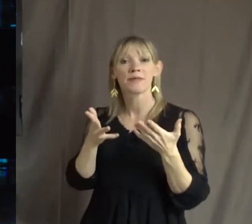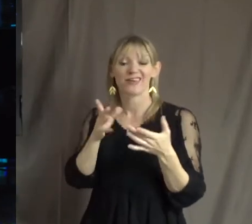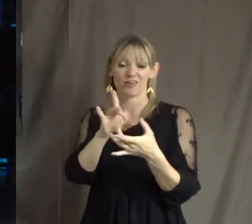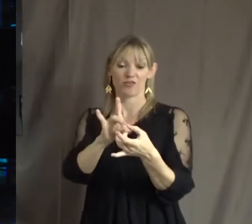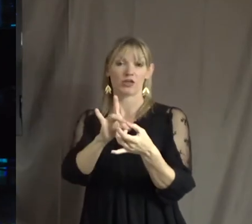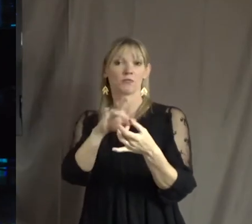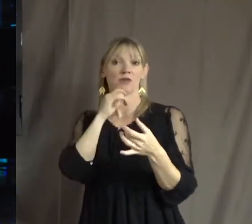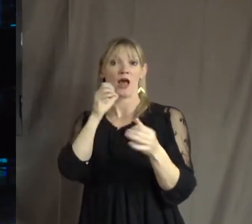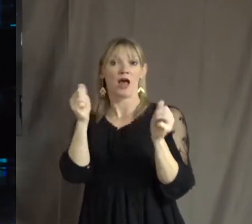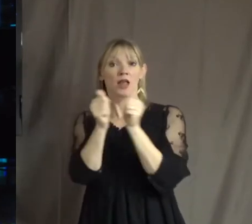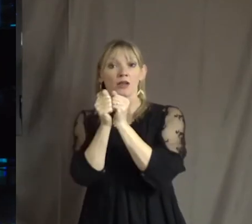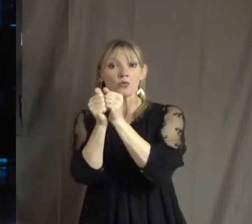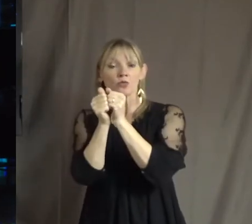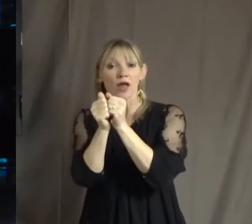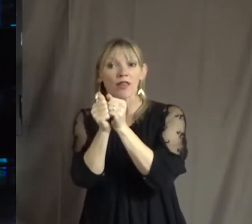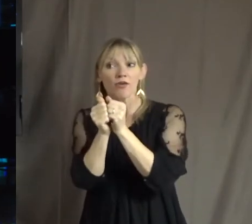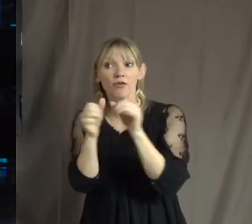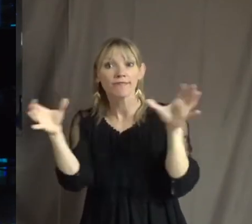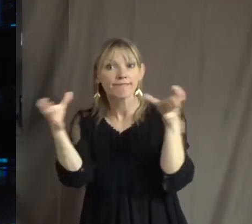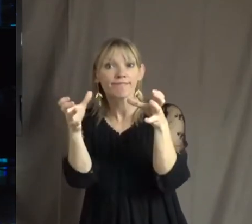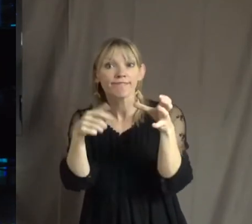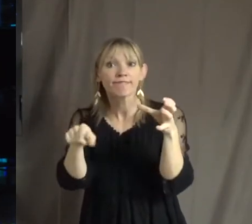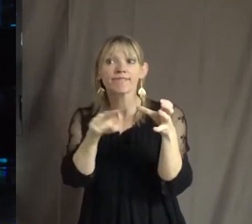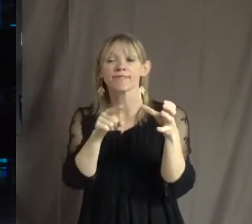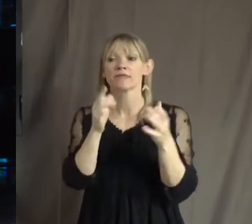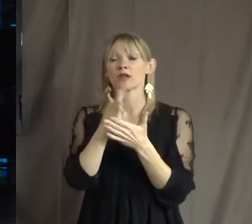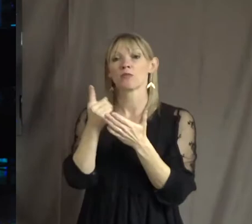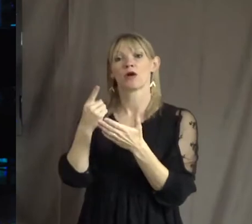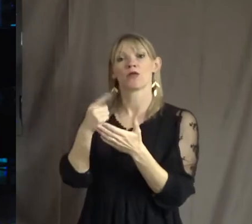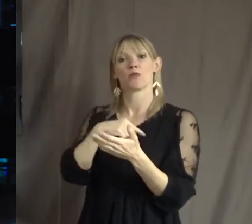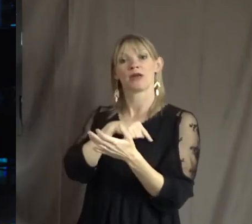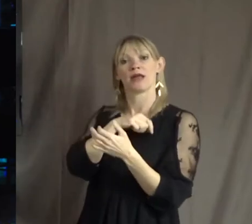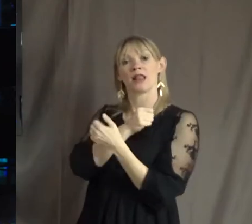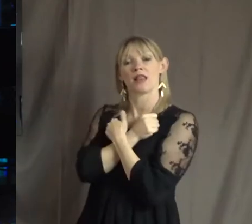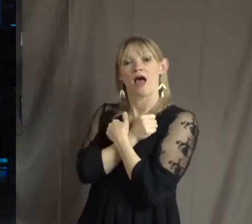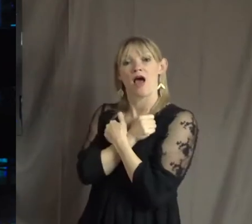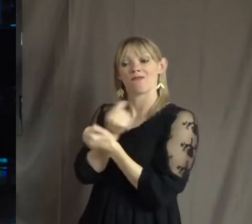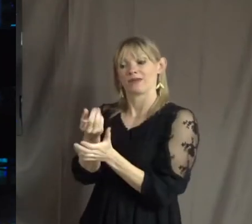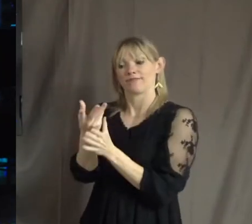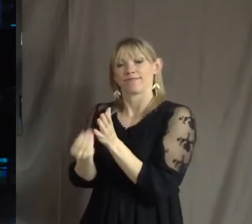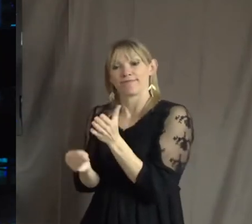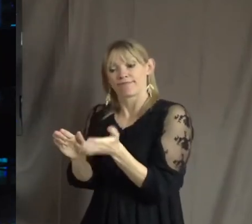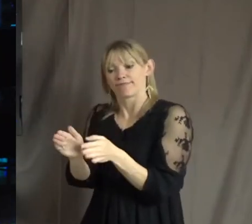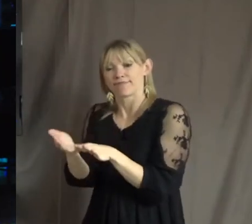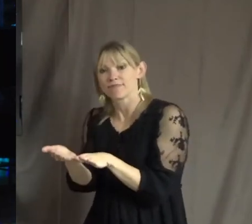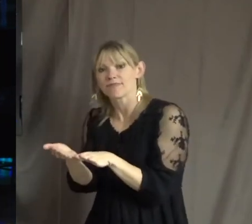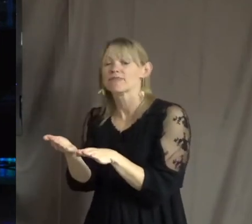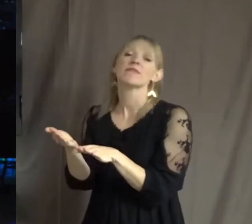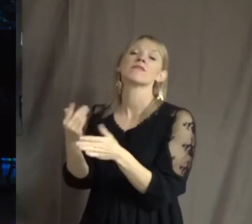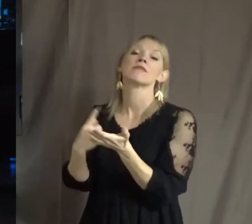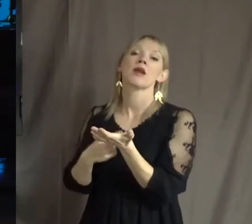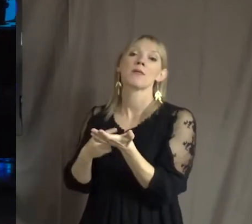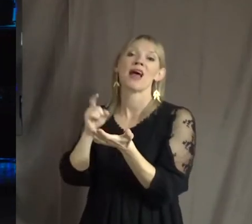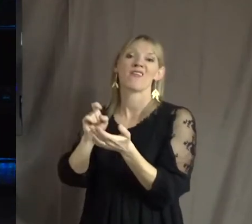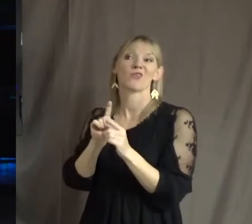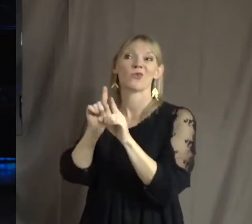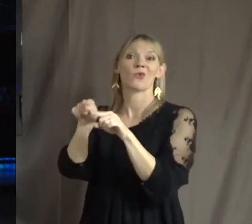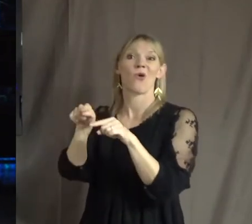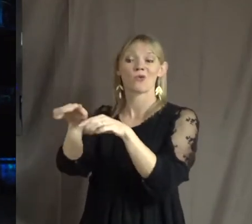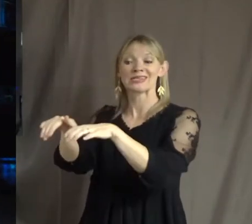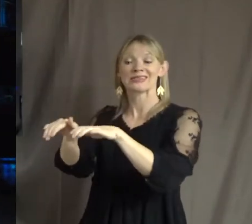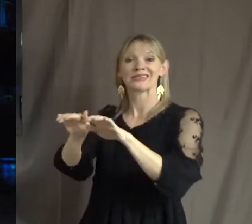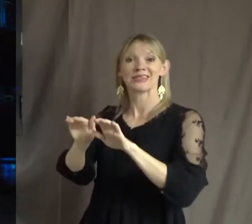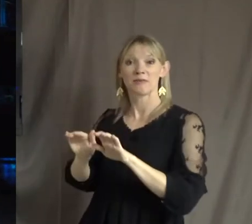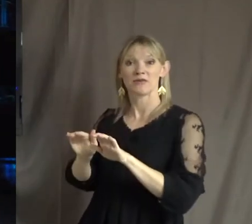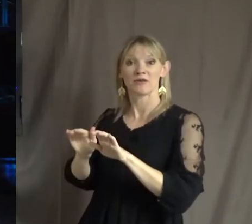other, let alone the loss of one of our loved ones when we've had to go all by ourselves to a cemetery and not